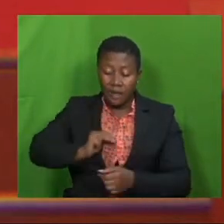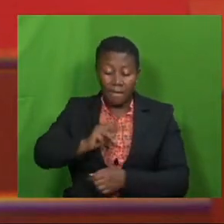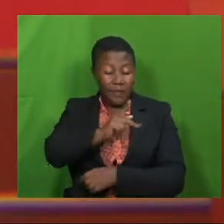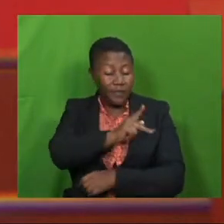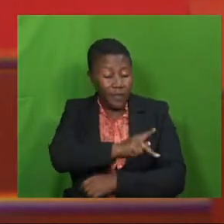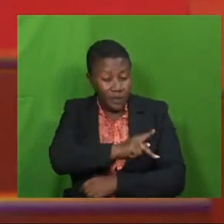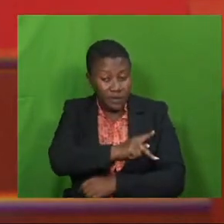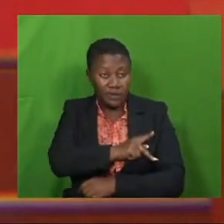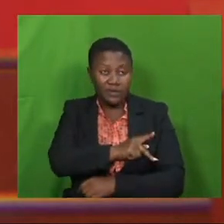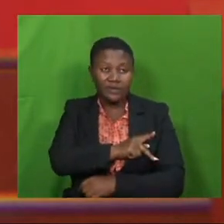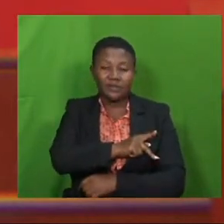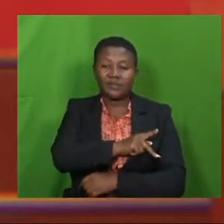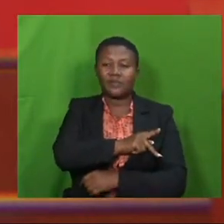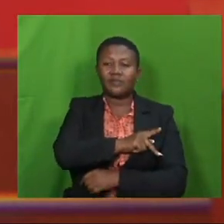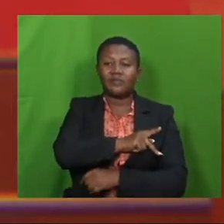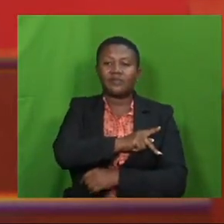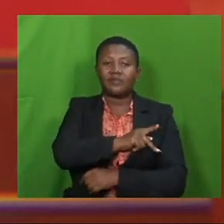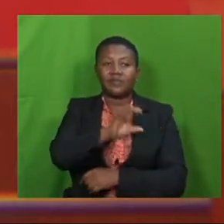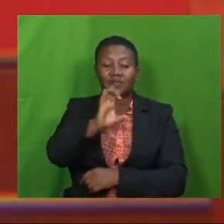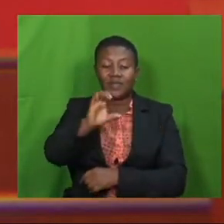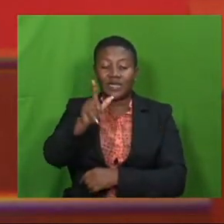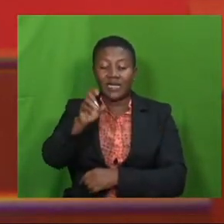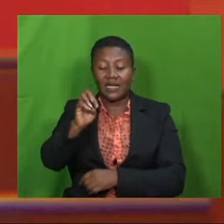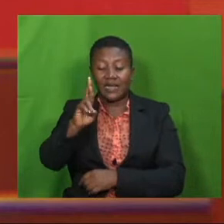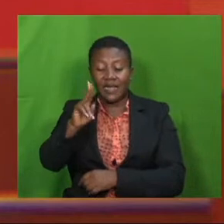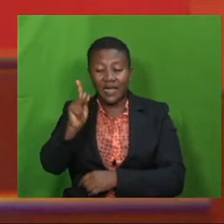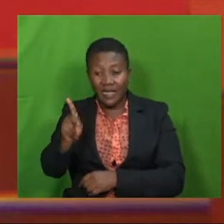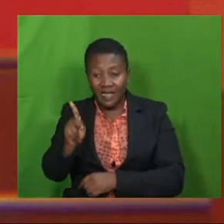Parliament, the Clerk to Parliament,